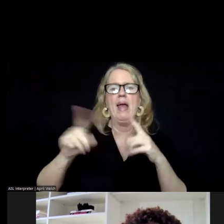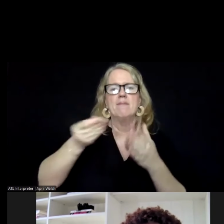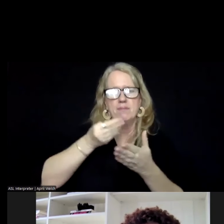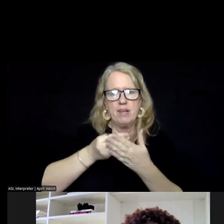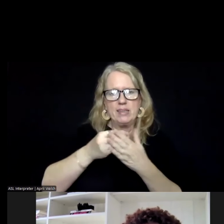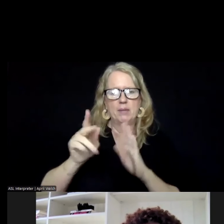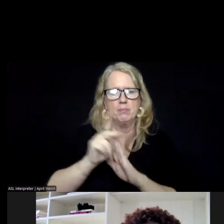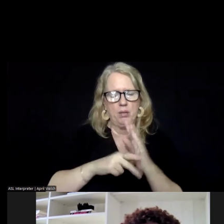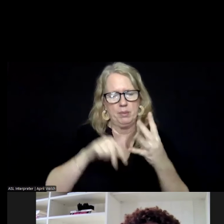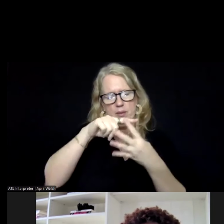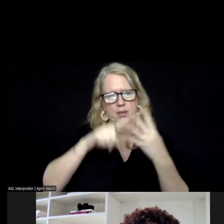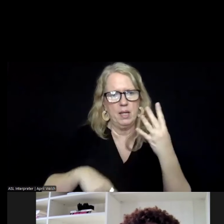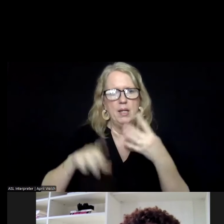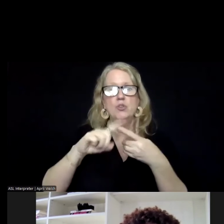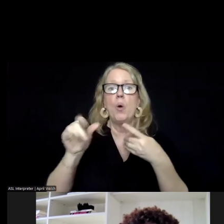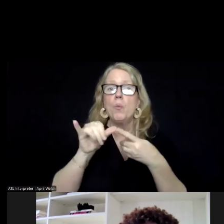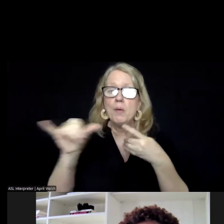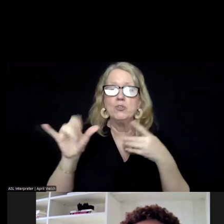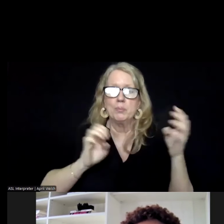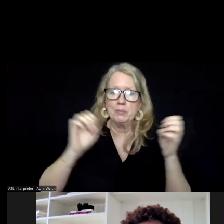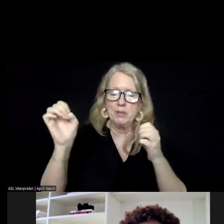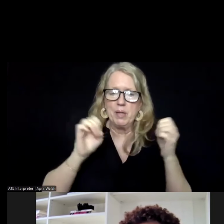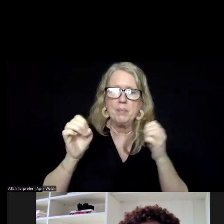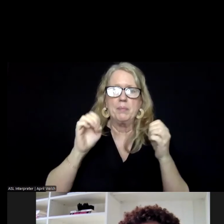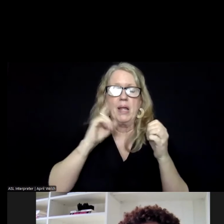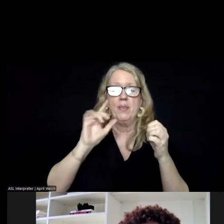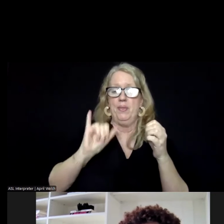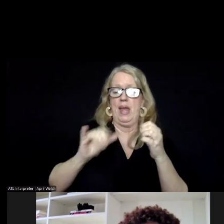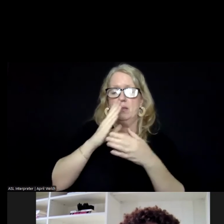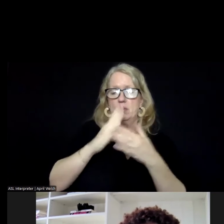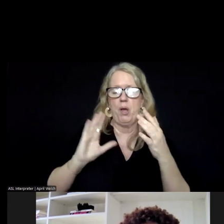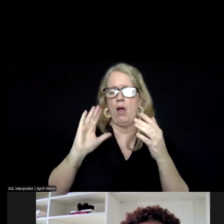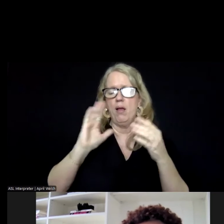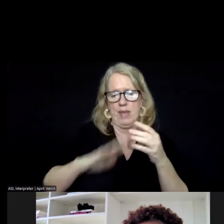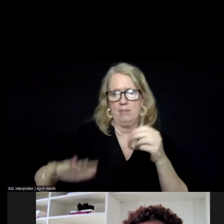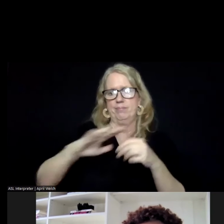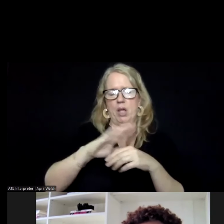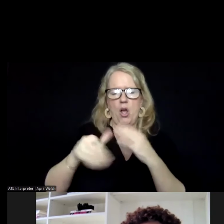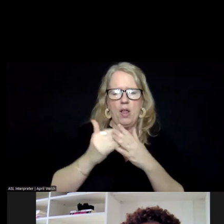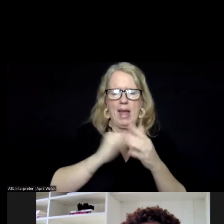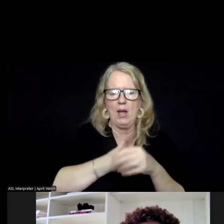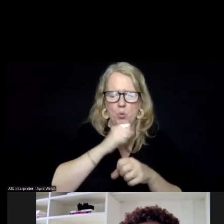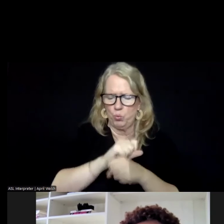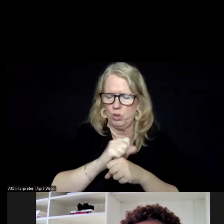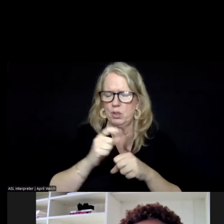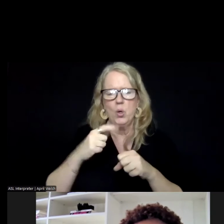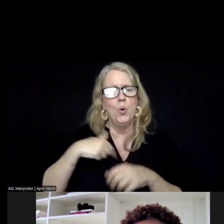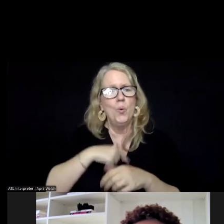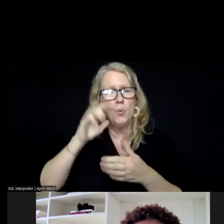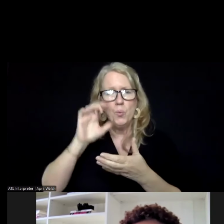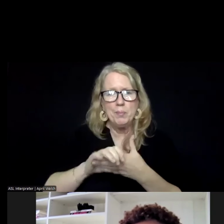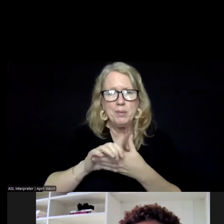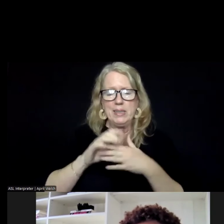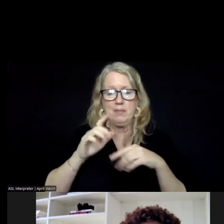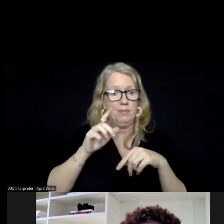policies. Measurement and evaluation is an underpinning across all of the work that we do. We firmly believe that what isn't